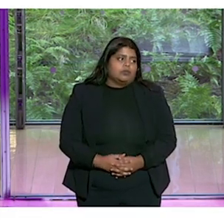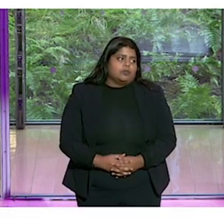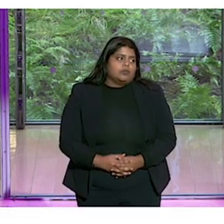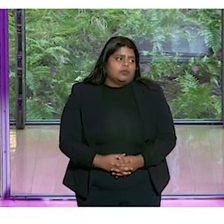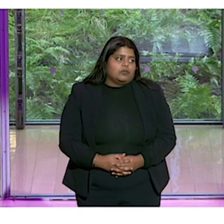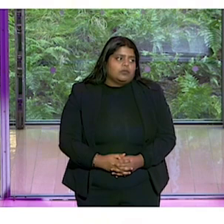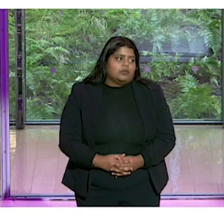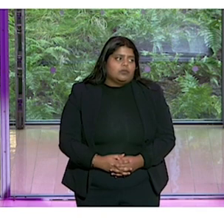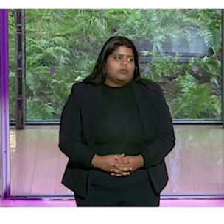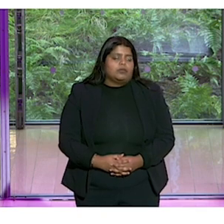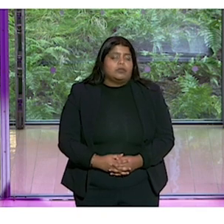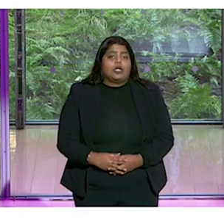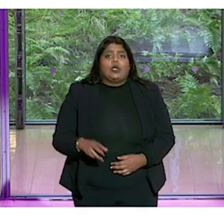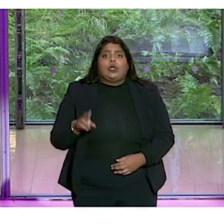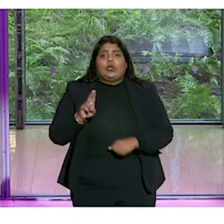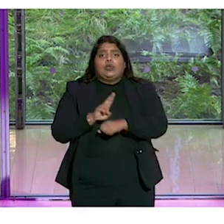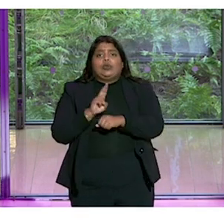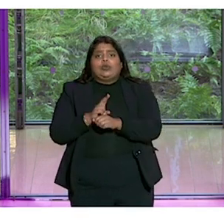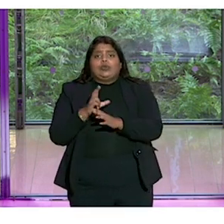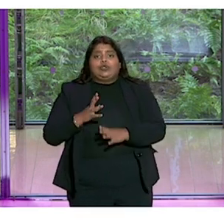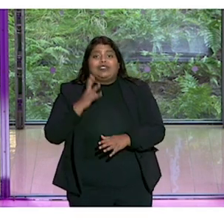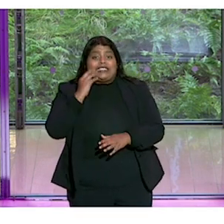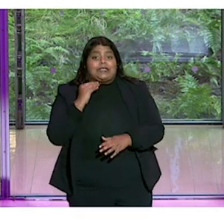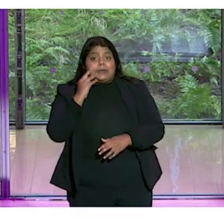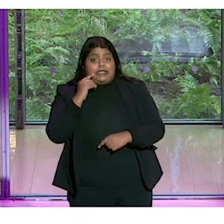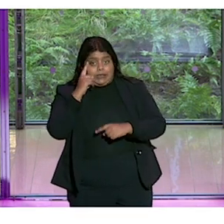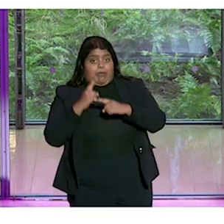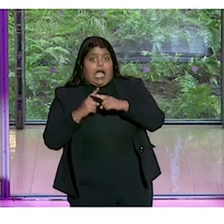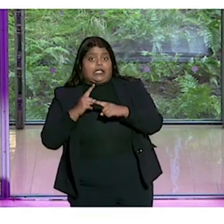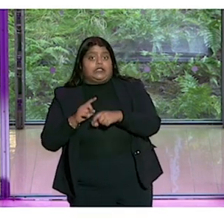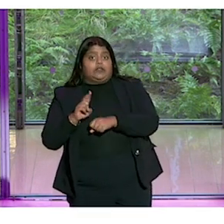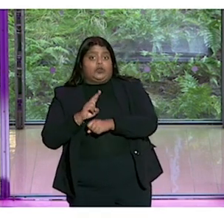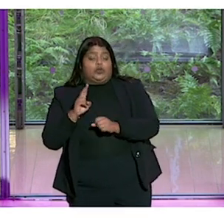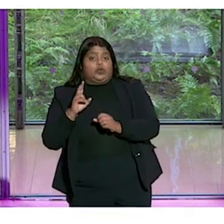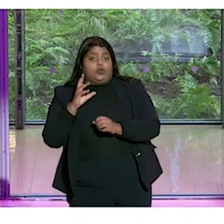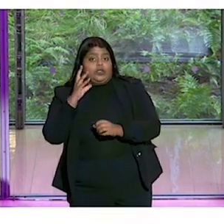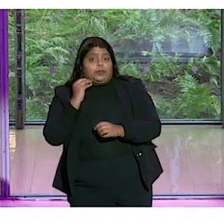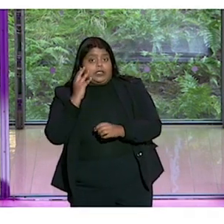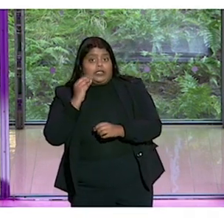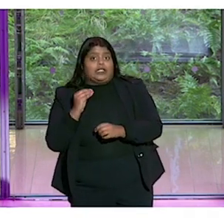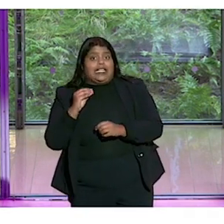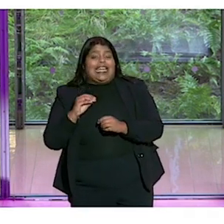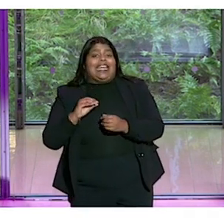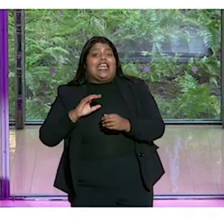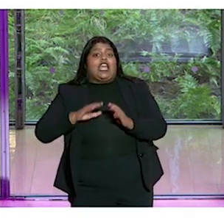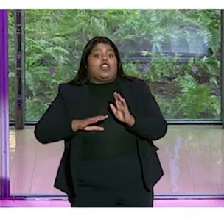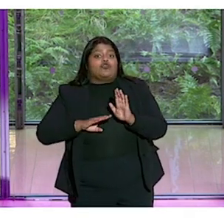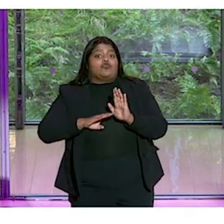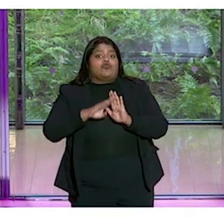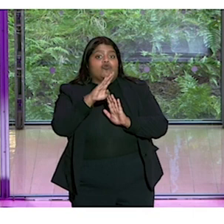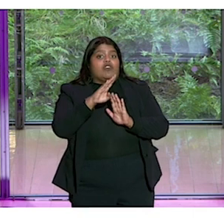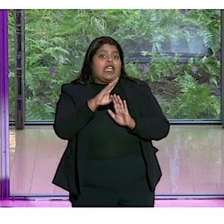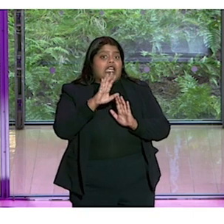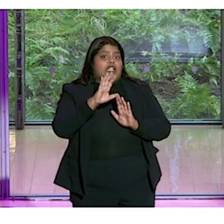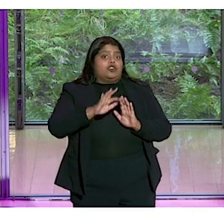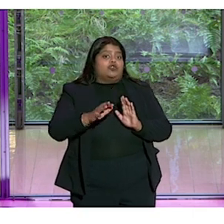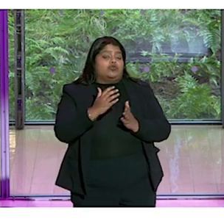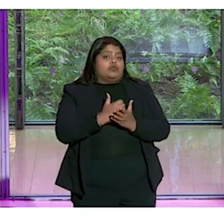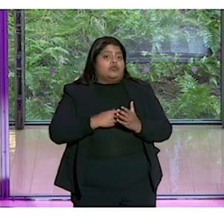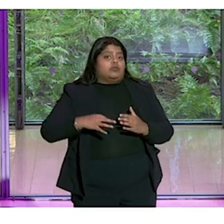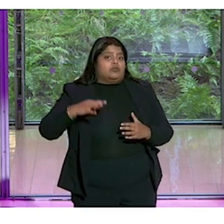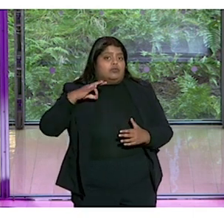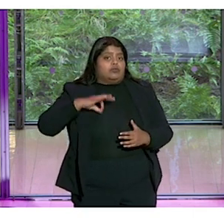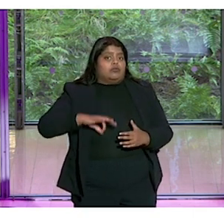Good user experiences can raise your website's conversion rate by 200%. Now that would be